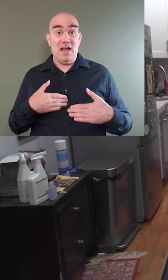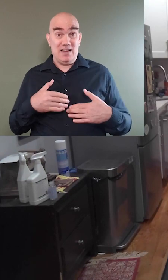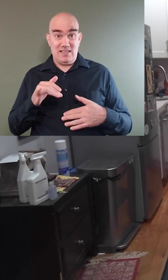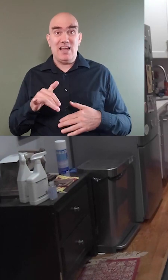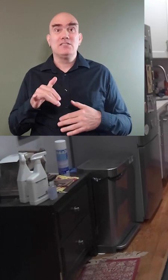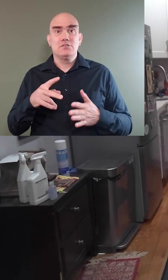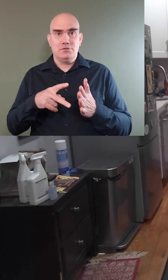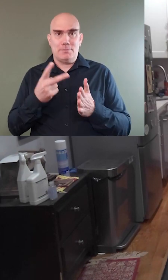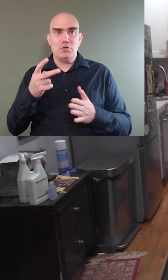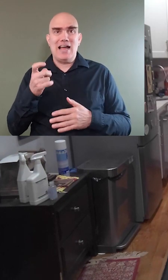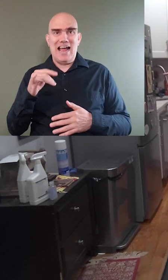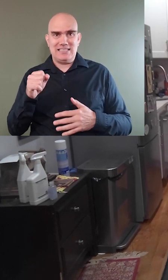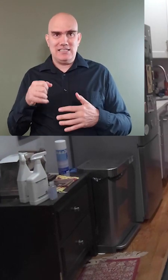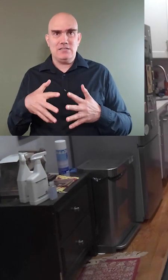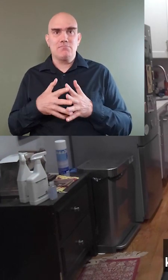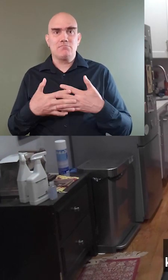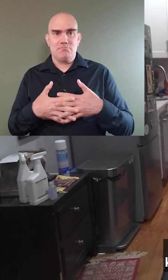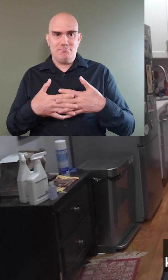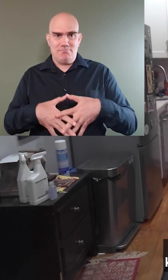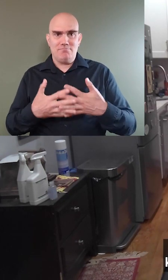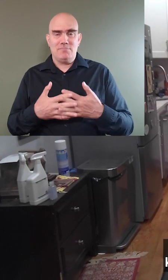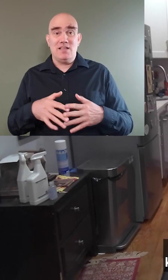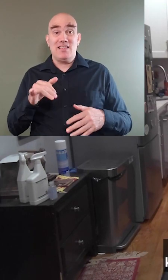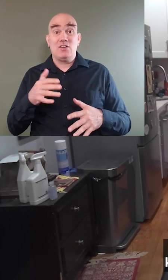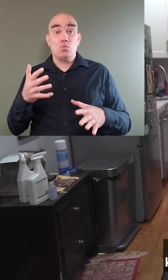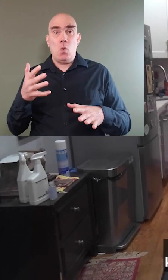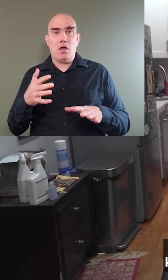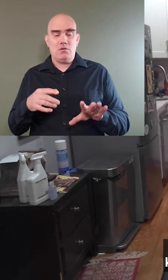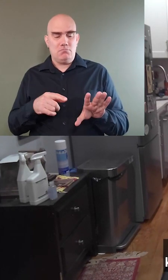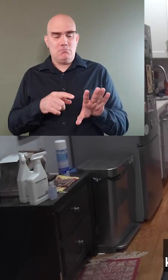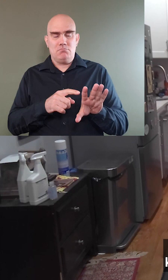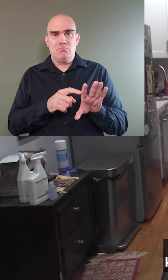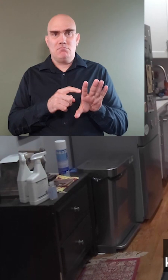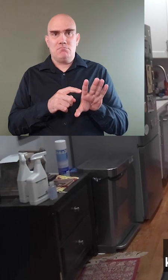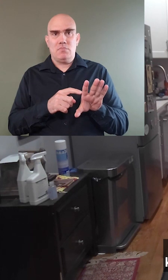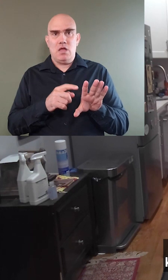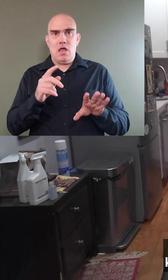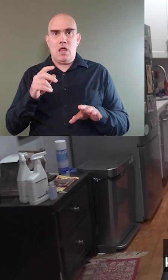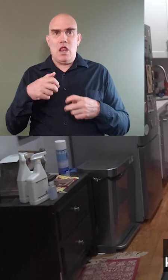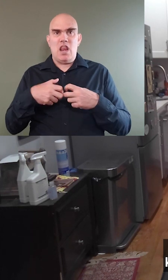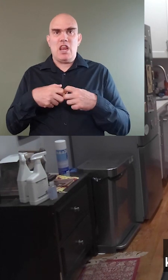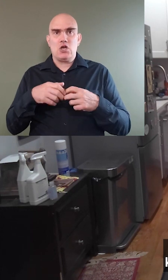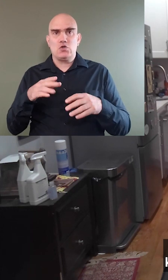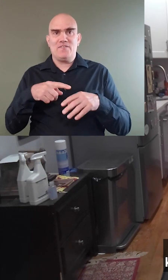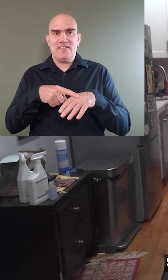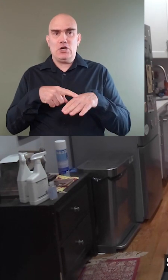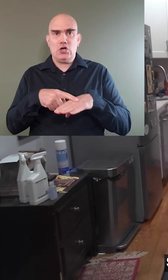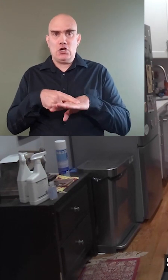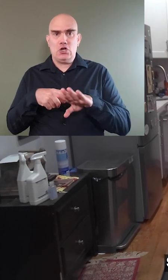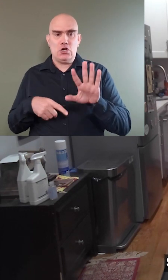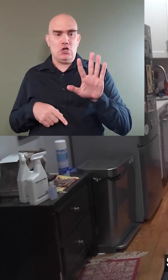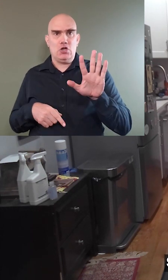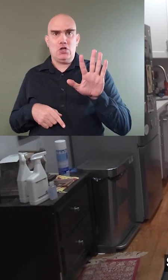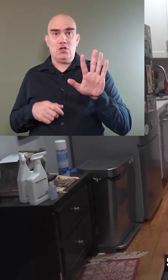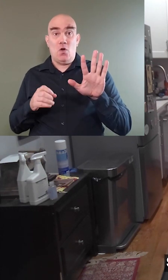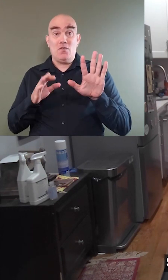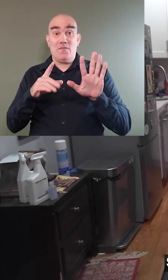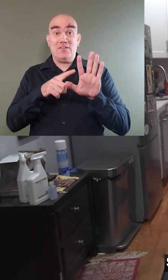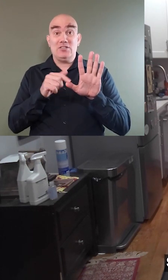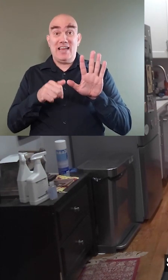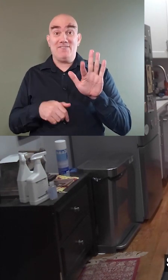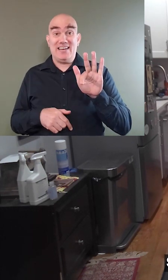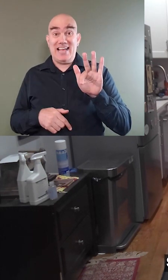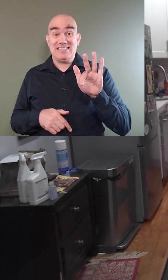is double axis, and that is the base knuckles of your fingers. So your fingers